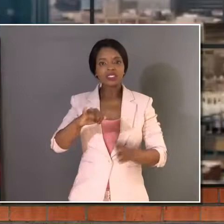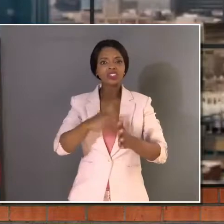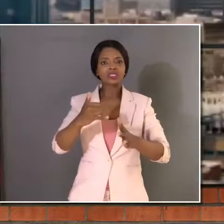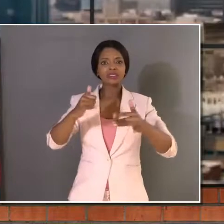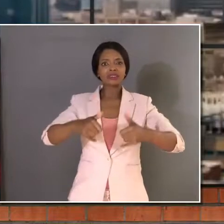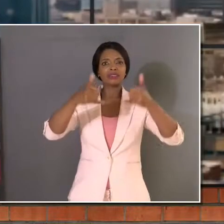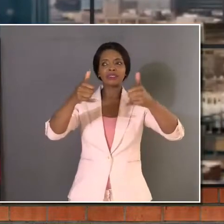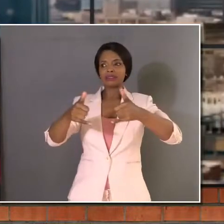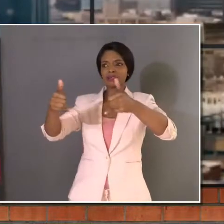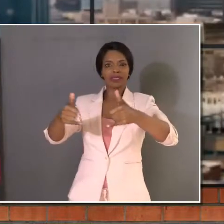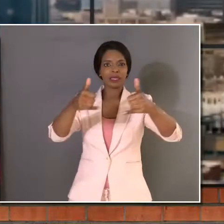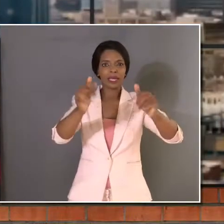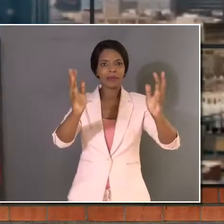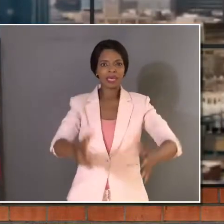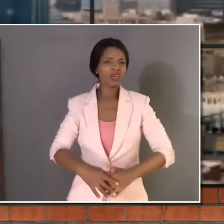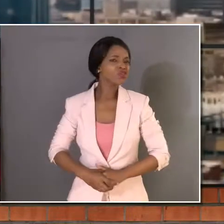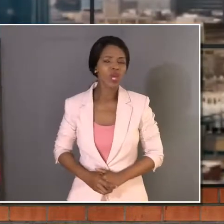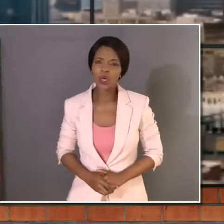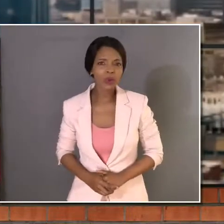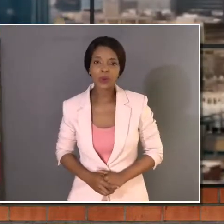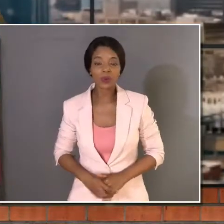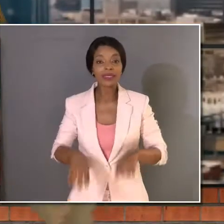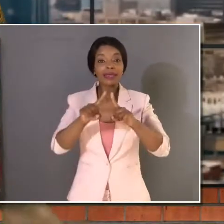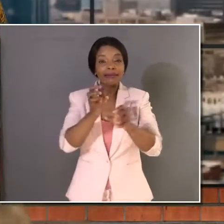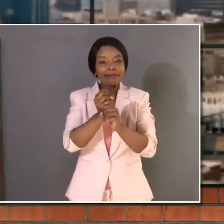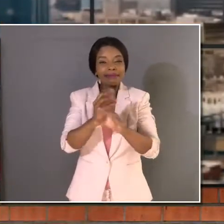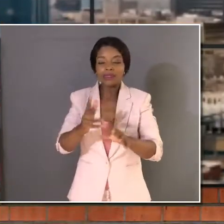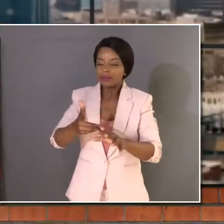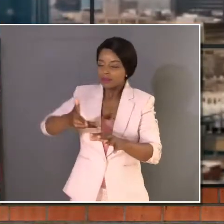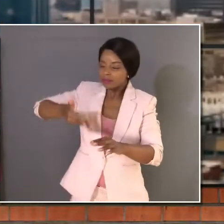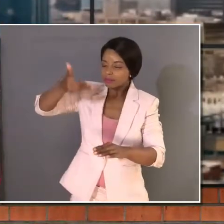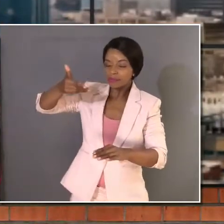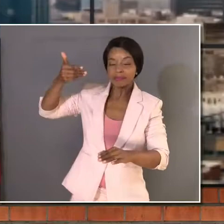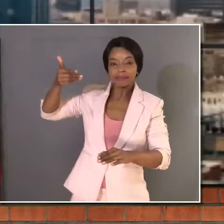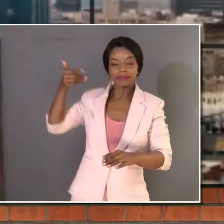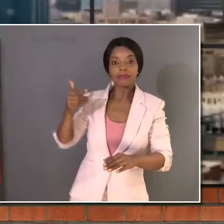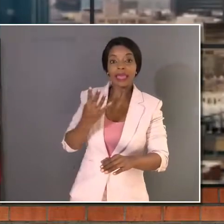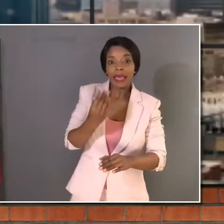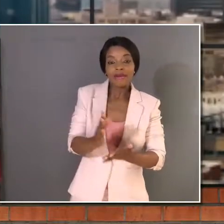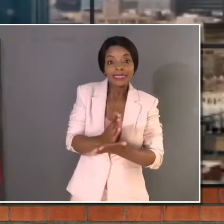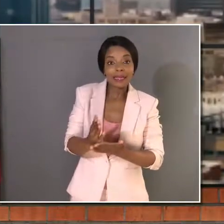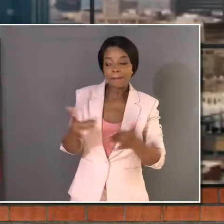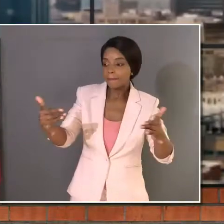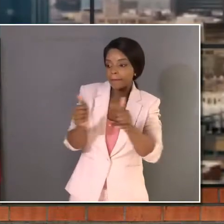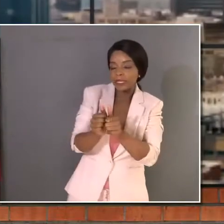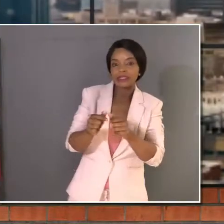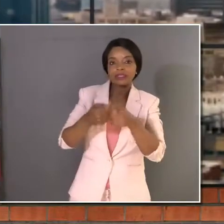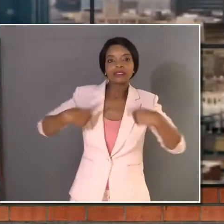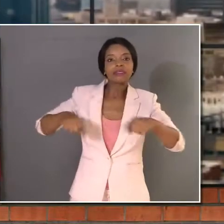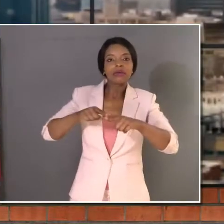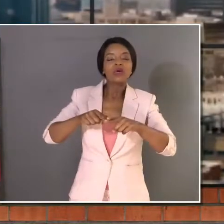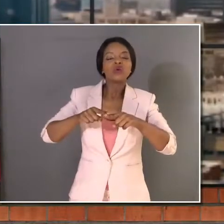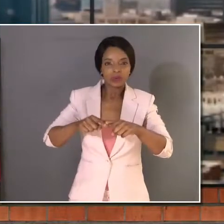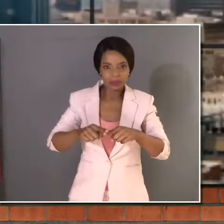long development journey with the foundation, which includes a year of mentorship with some of our partners, as well as access